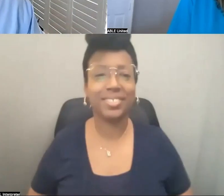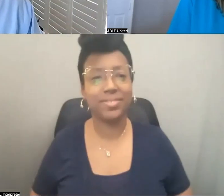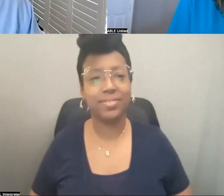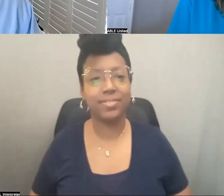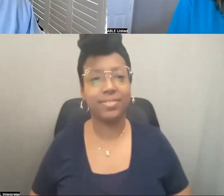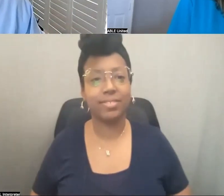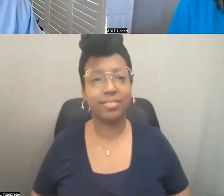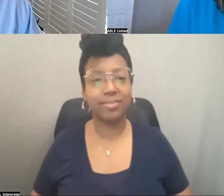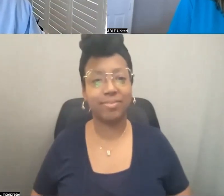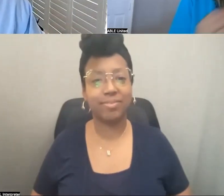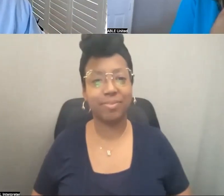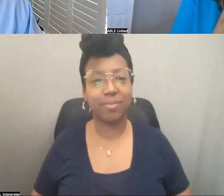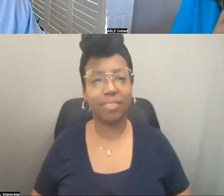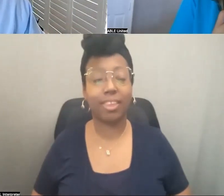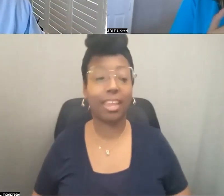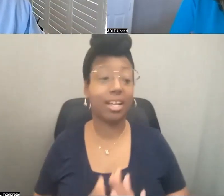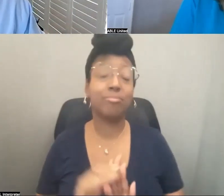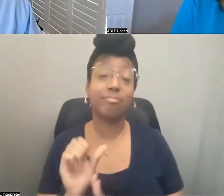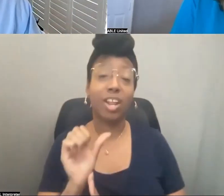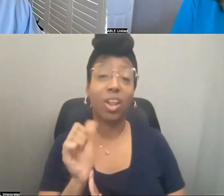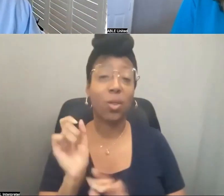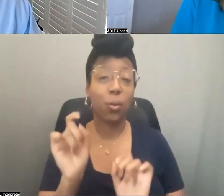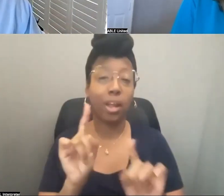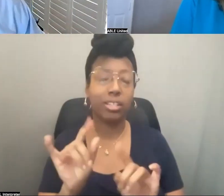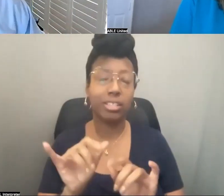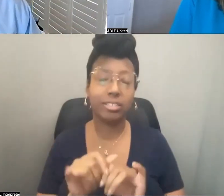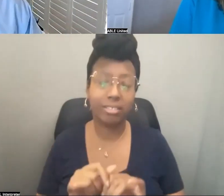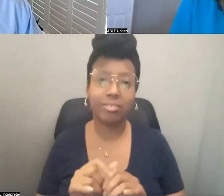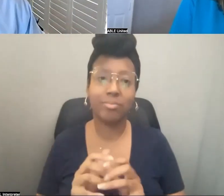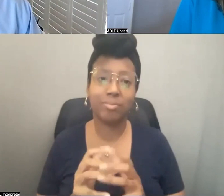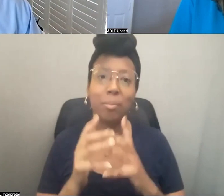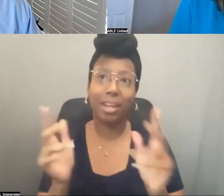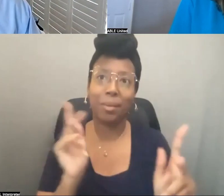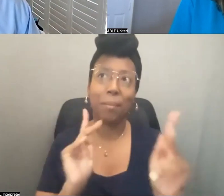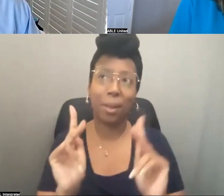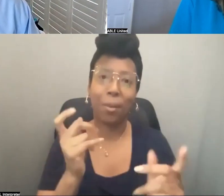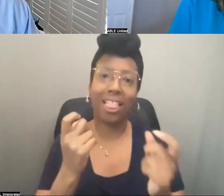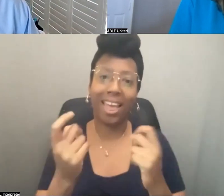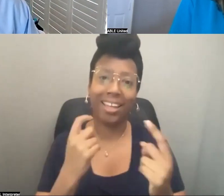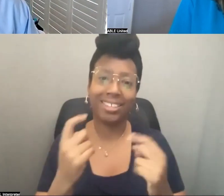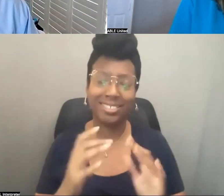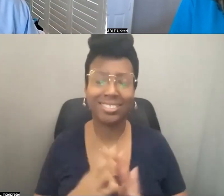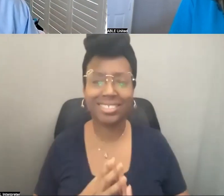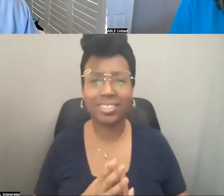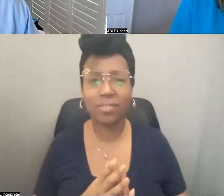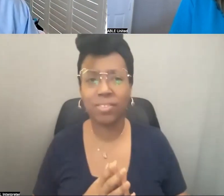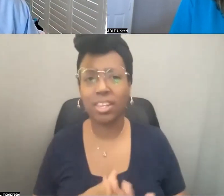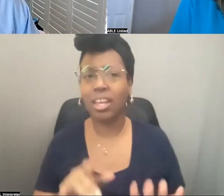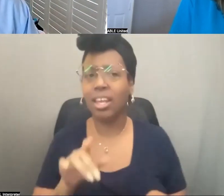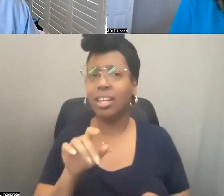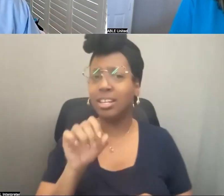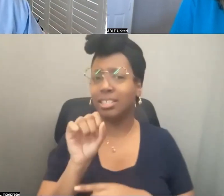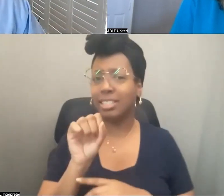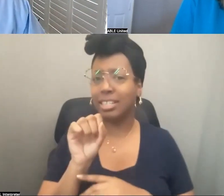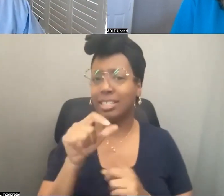This is a very common question that we get to on ABLE accounts. Does the special need trust have to pay